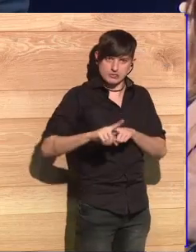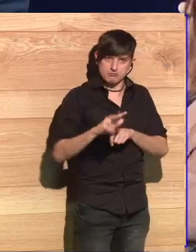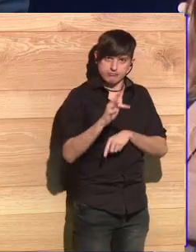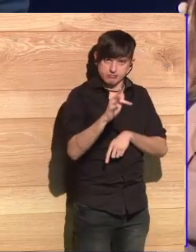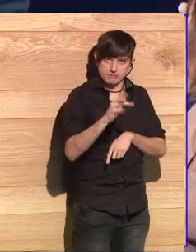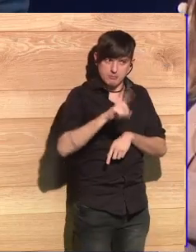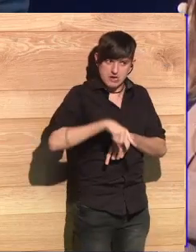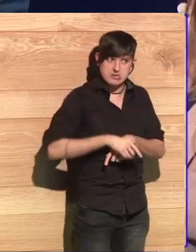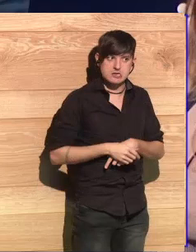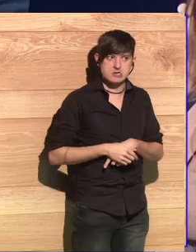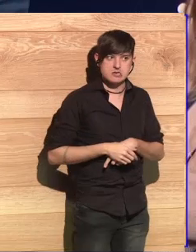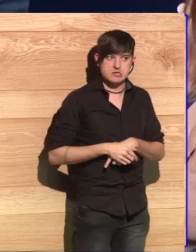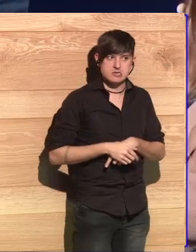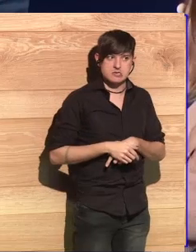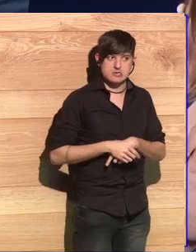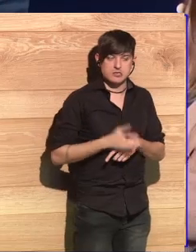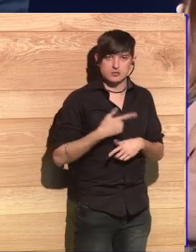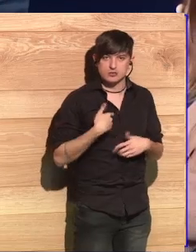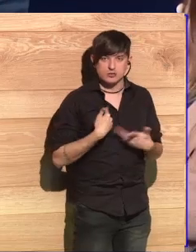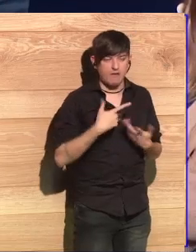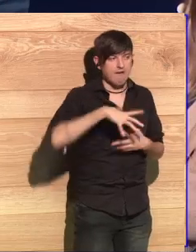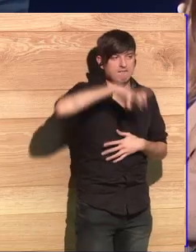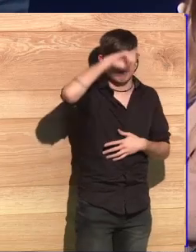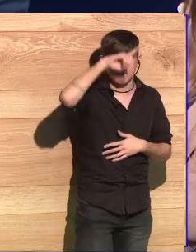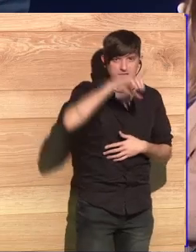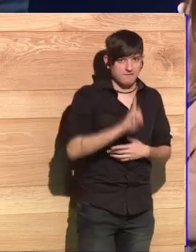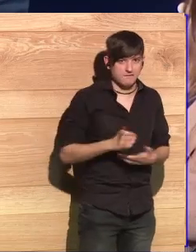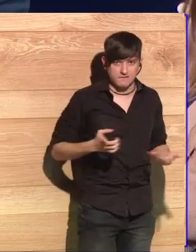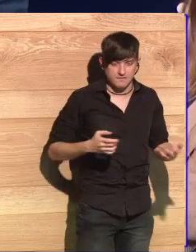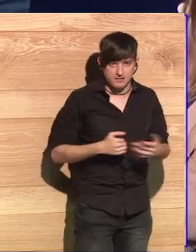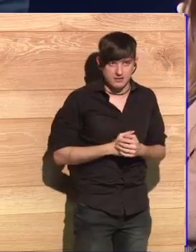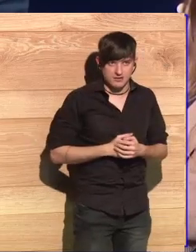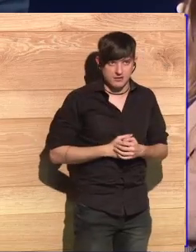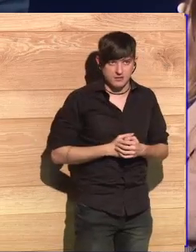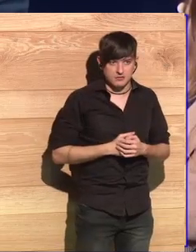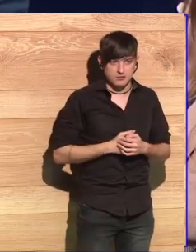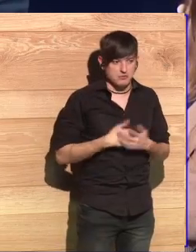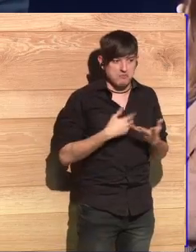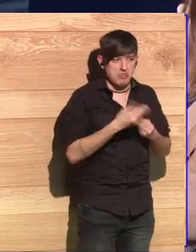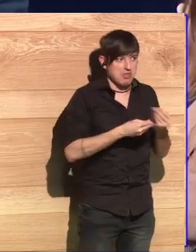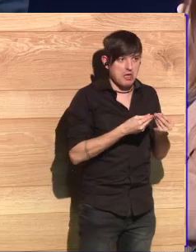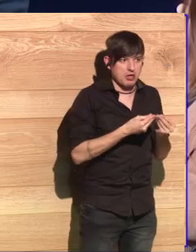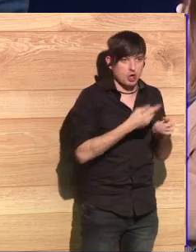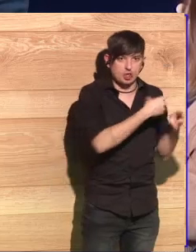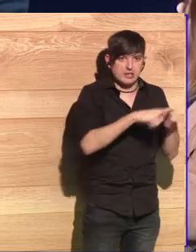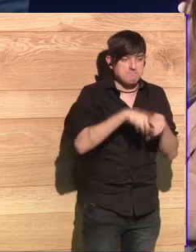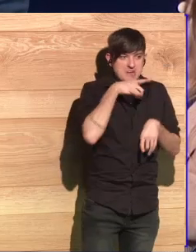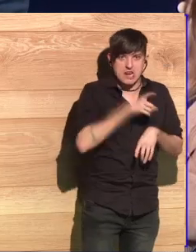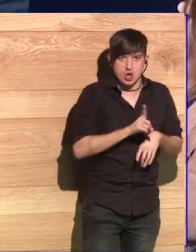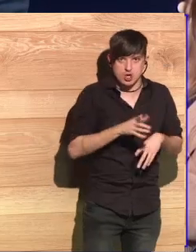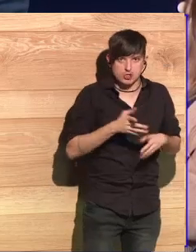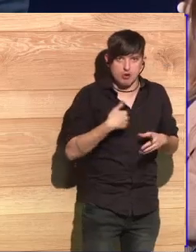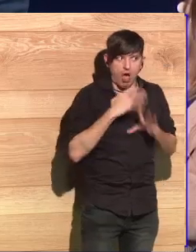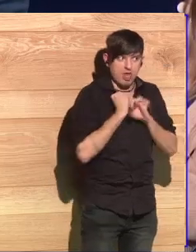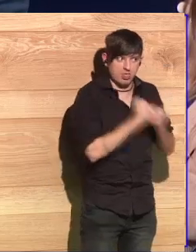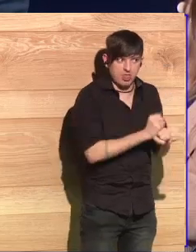it's there, and it added to my life. I have no remorse, because I didn't hurt anybody.